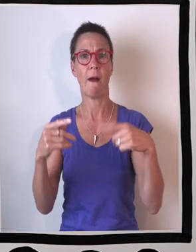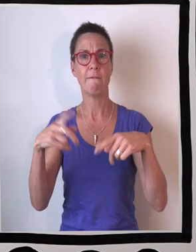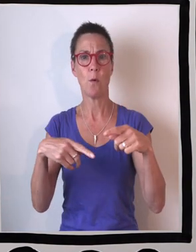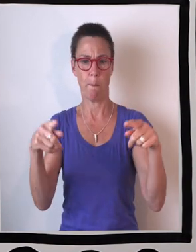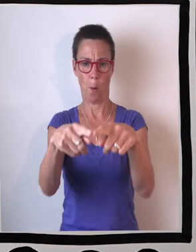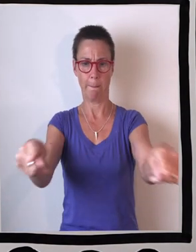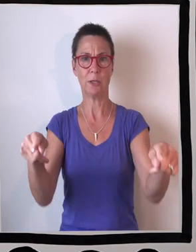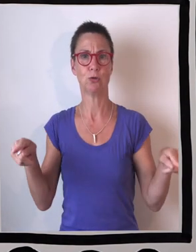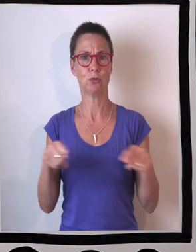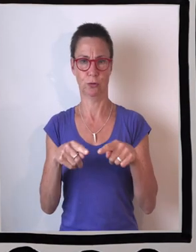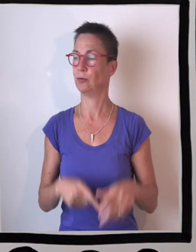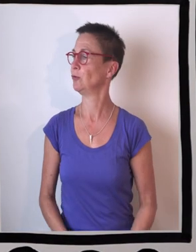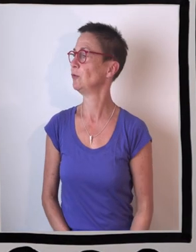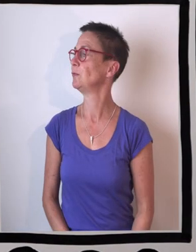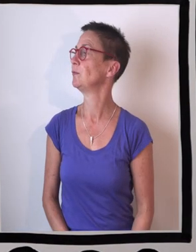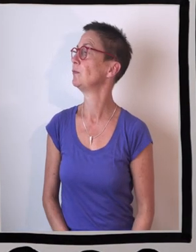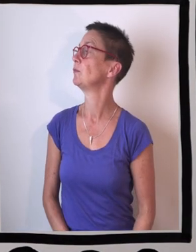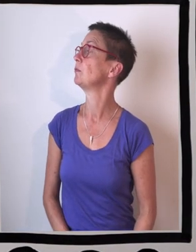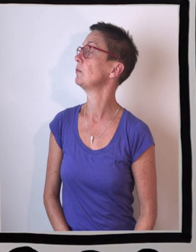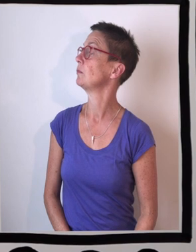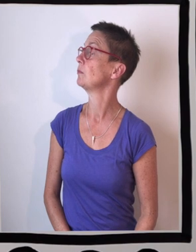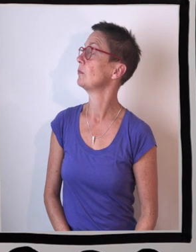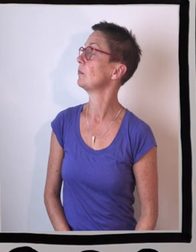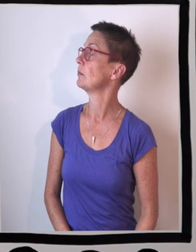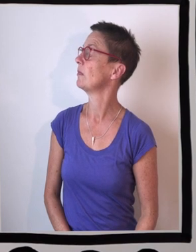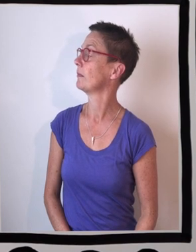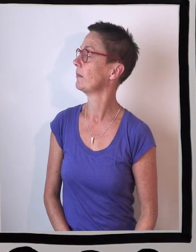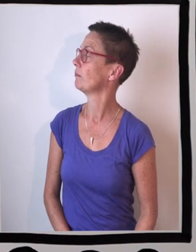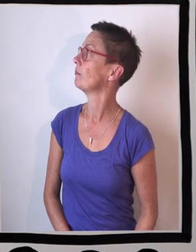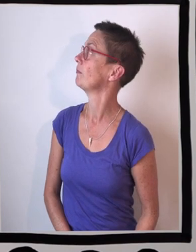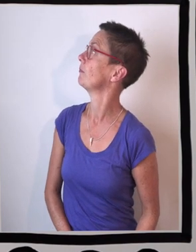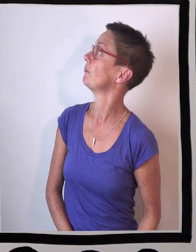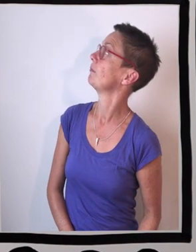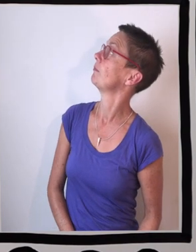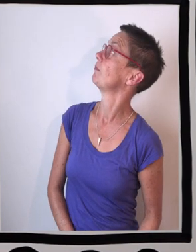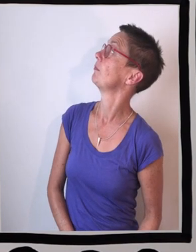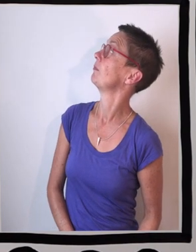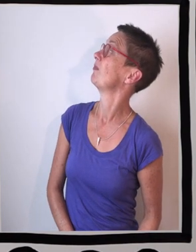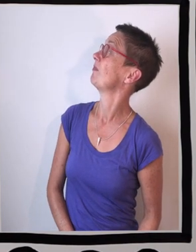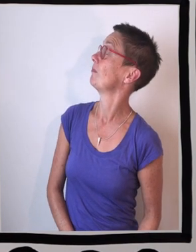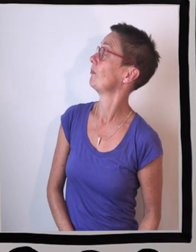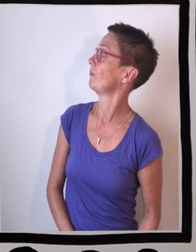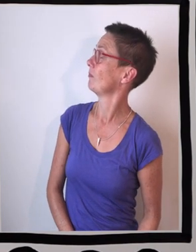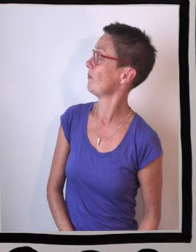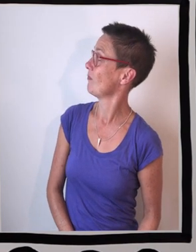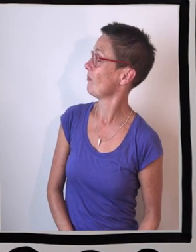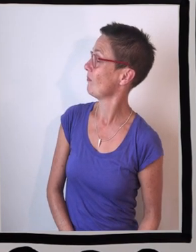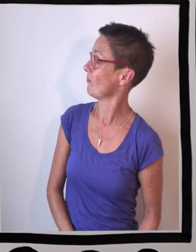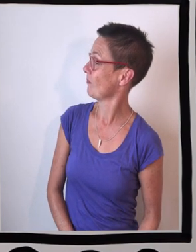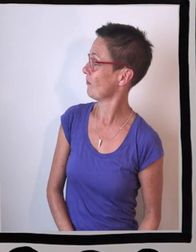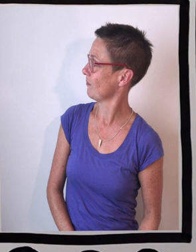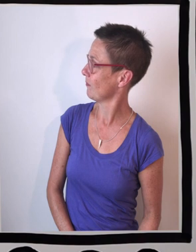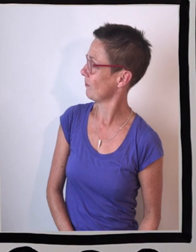football pitch. So, giant rectangle, the size of the paper. Beep,